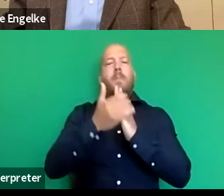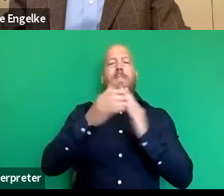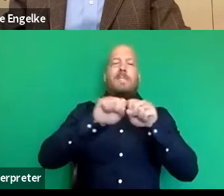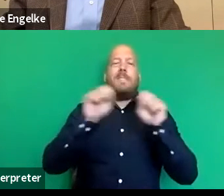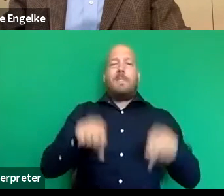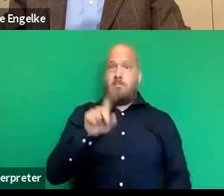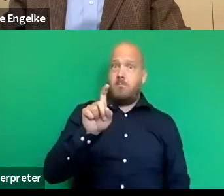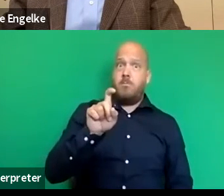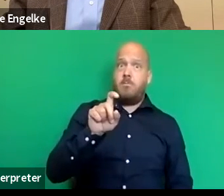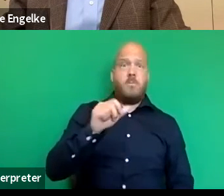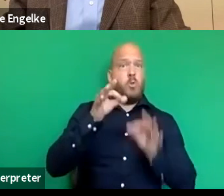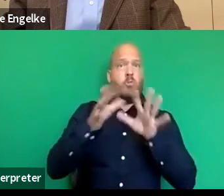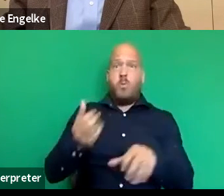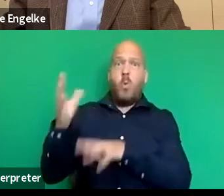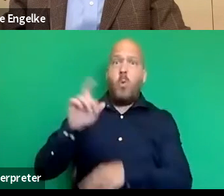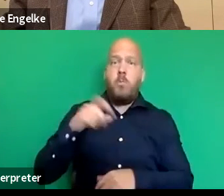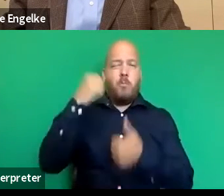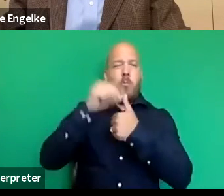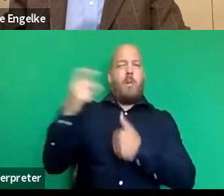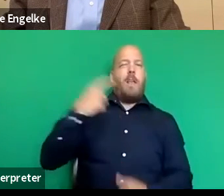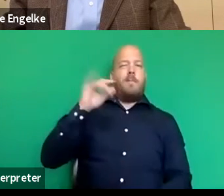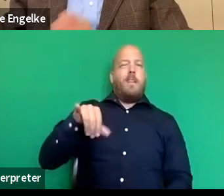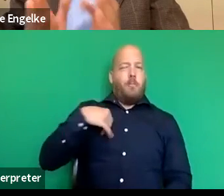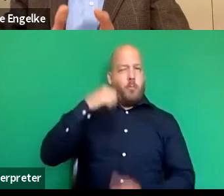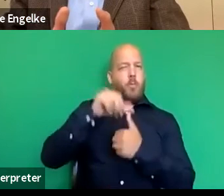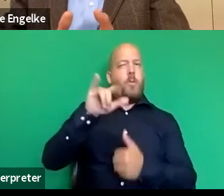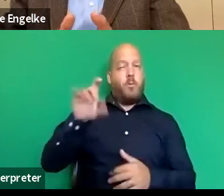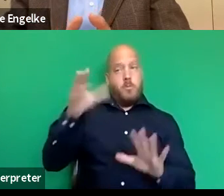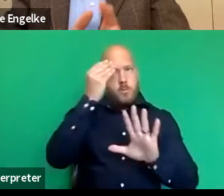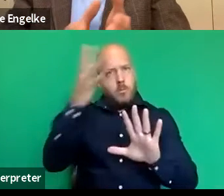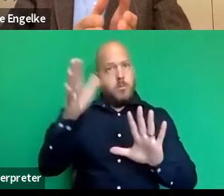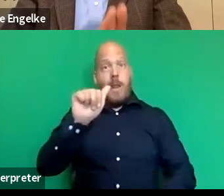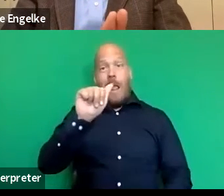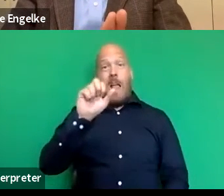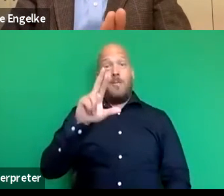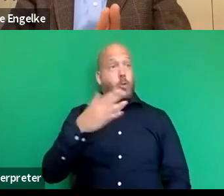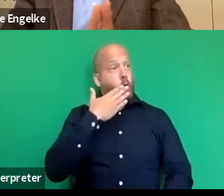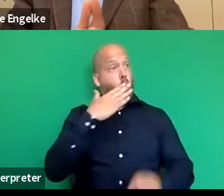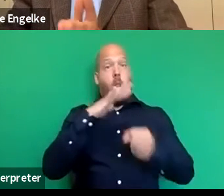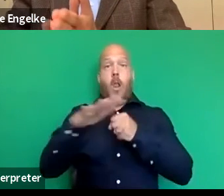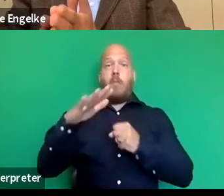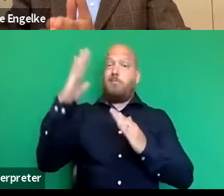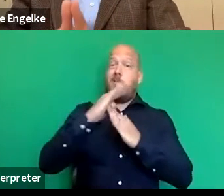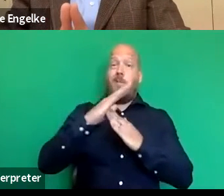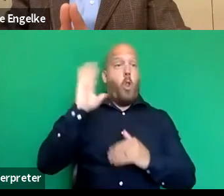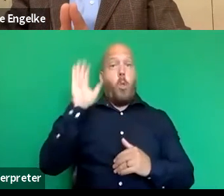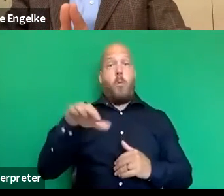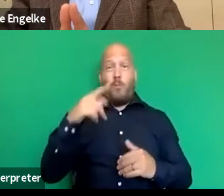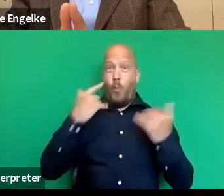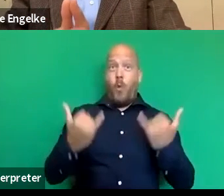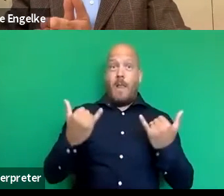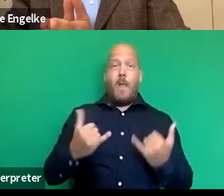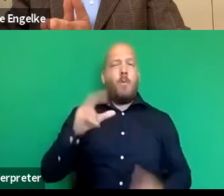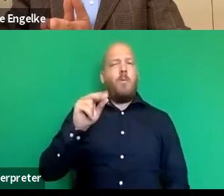definitely ASRs aren't good enough for all the time right now. Because remember, we're not just captioning the perfect calls. We're not just captioning the